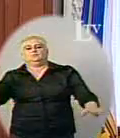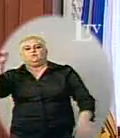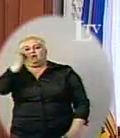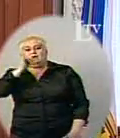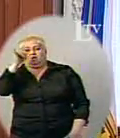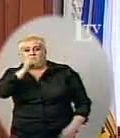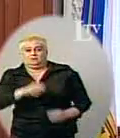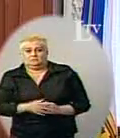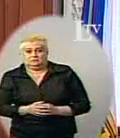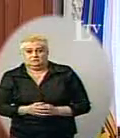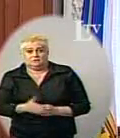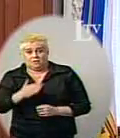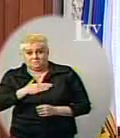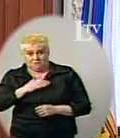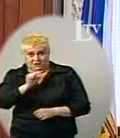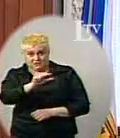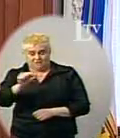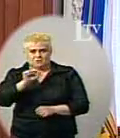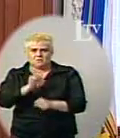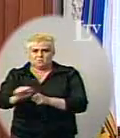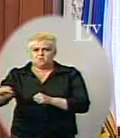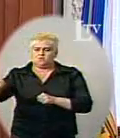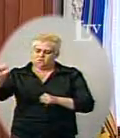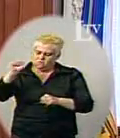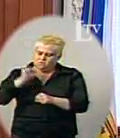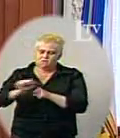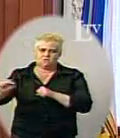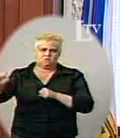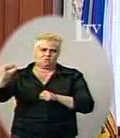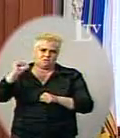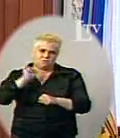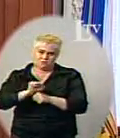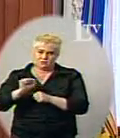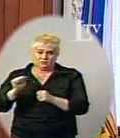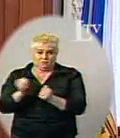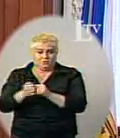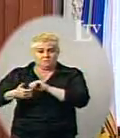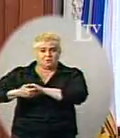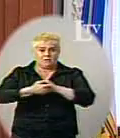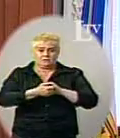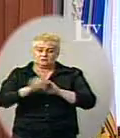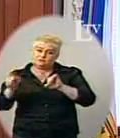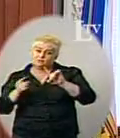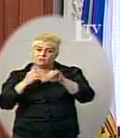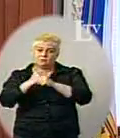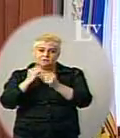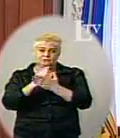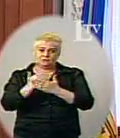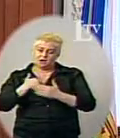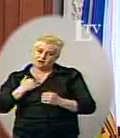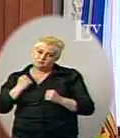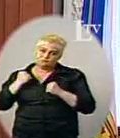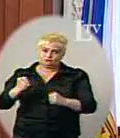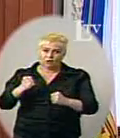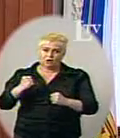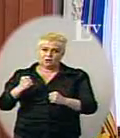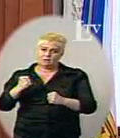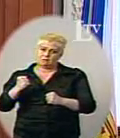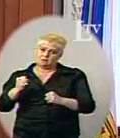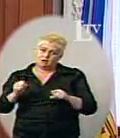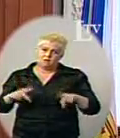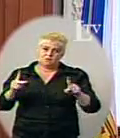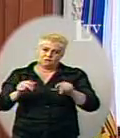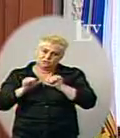My government has worked hard with our partners to secure solid, long-lasting opportunities that will